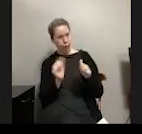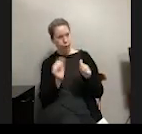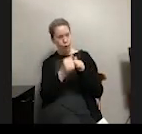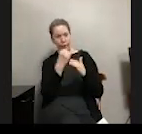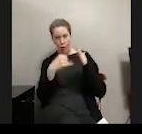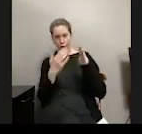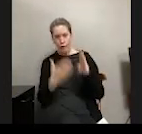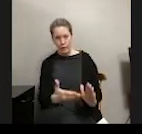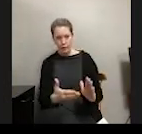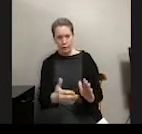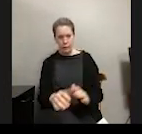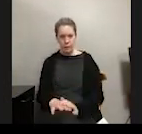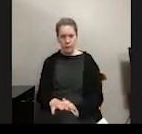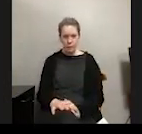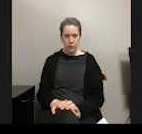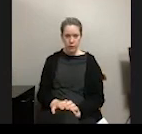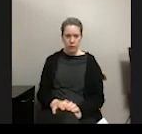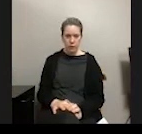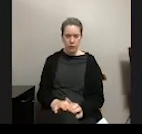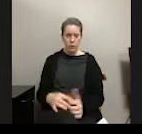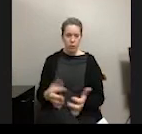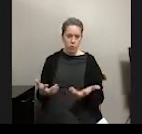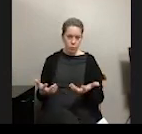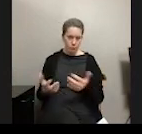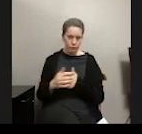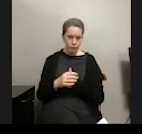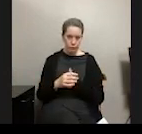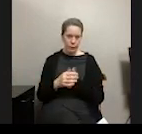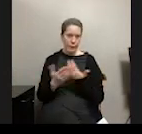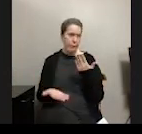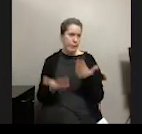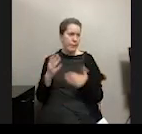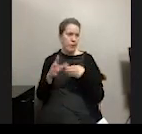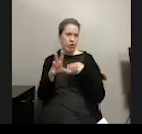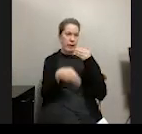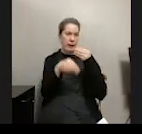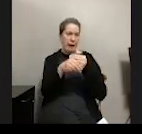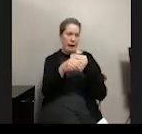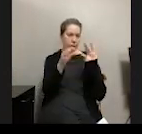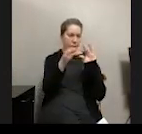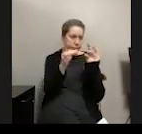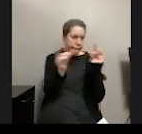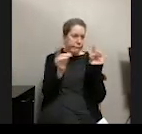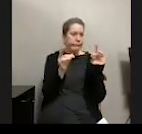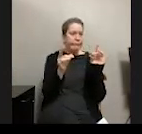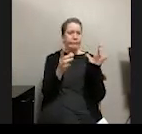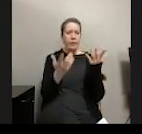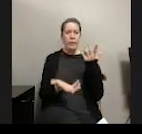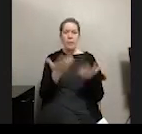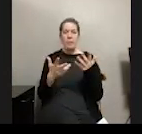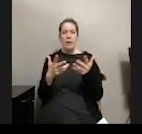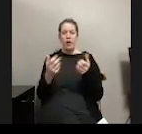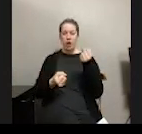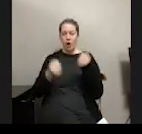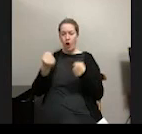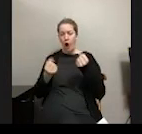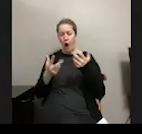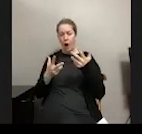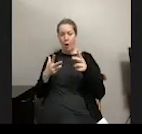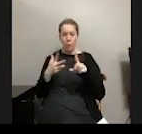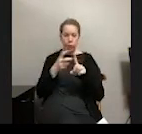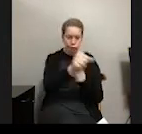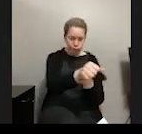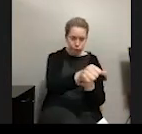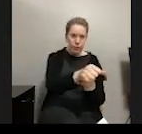news on when that might've been created or you know, maybe a car ran into it, you know, 6 years ago and then it was rebuilt. Like just interesting stories,